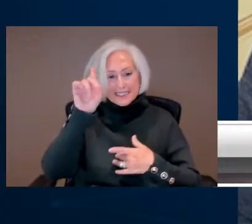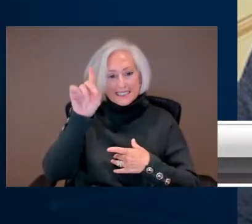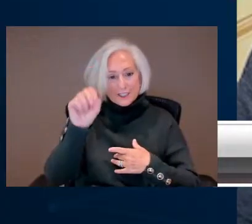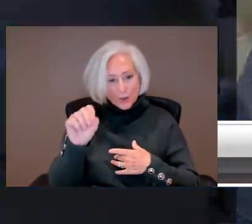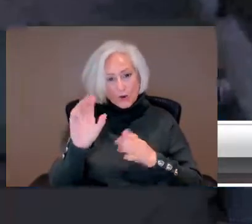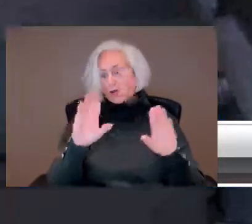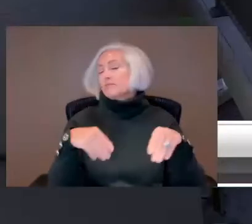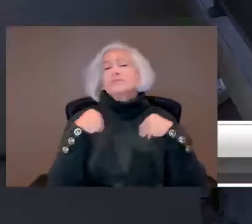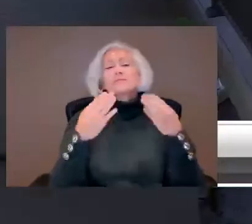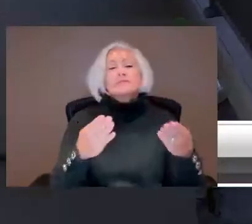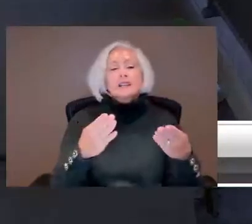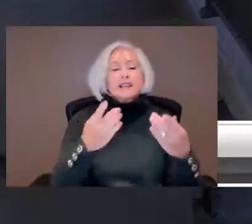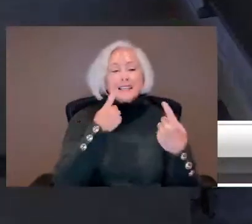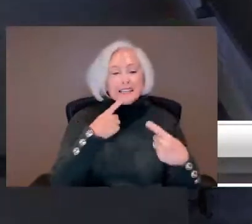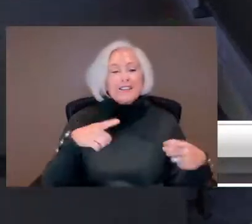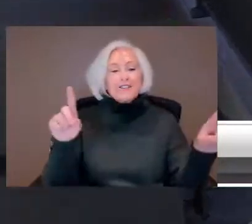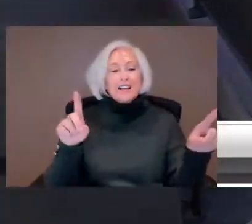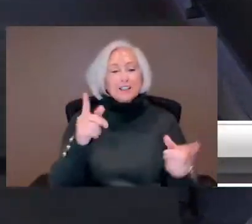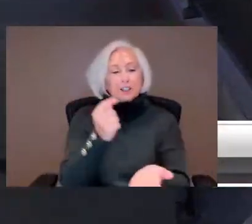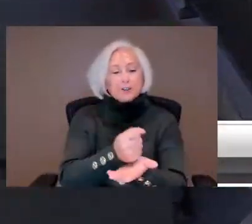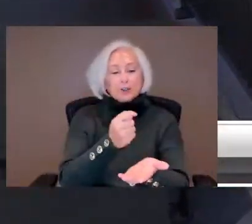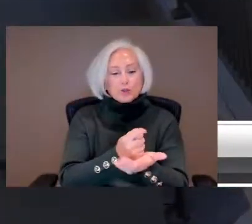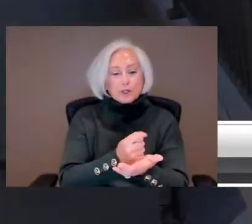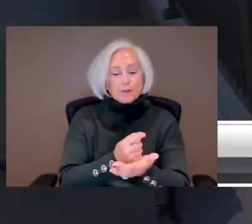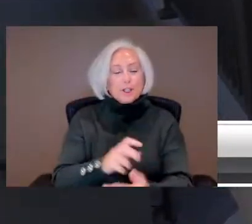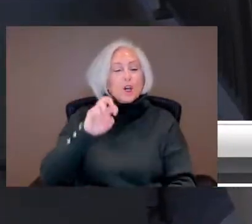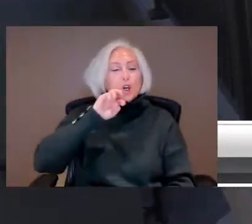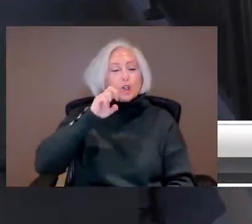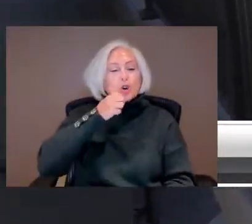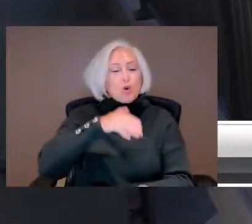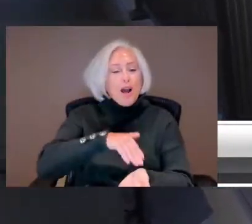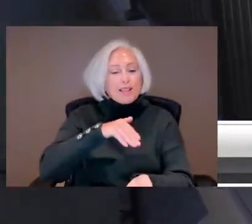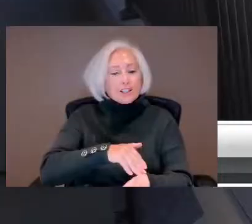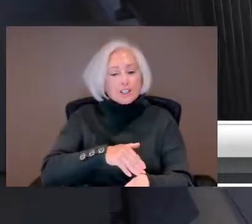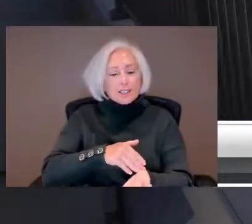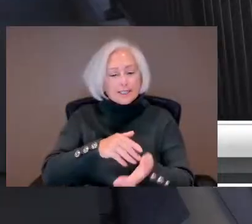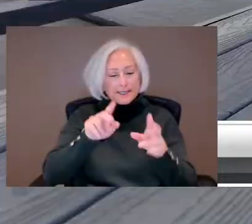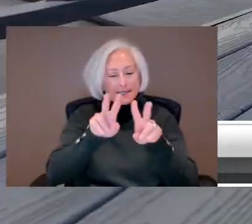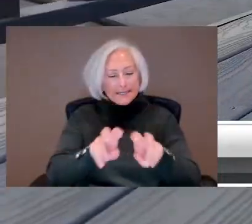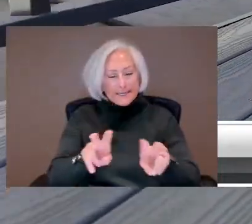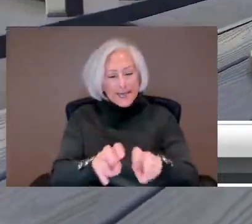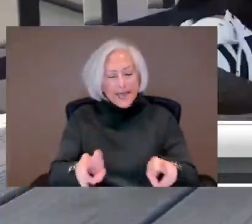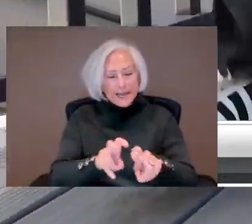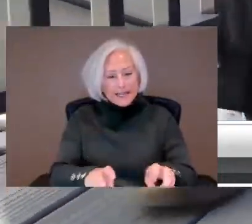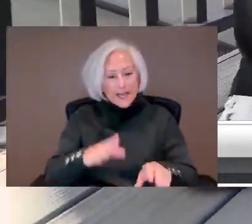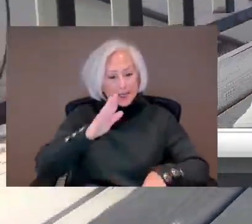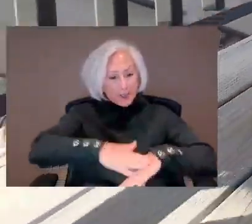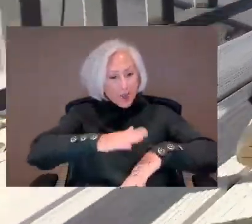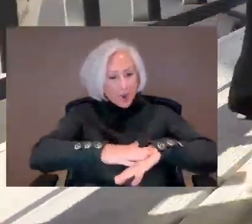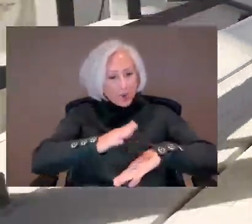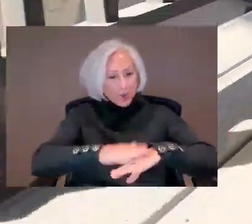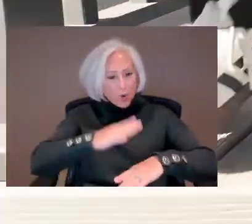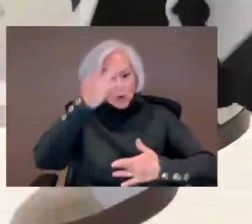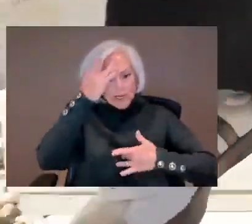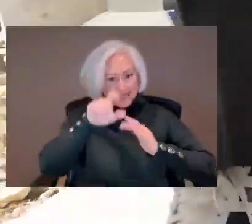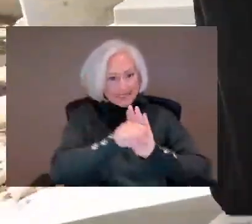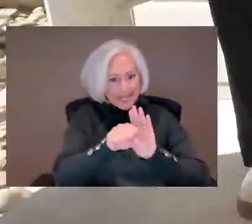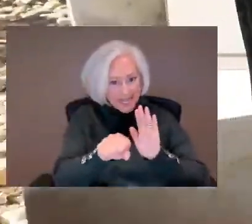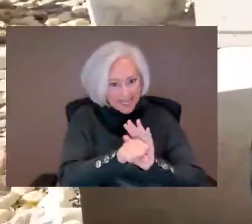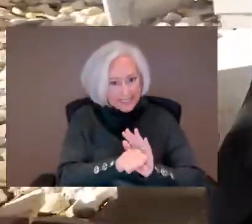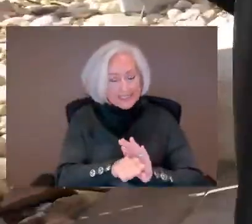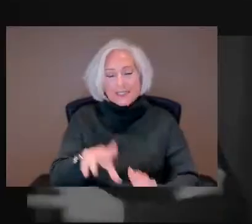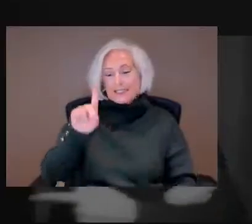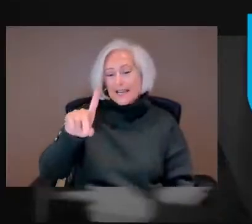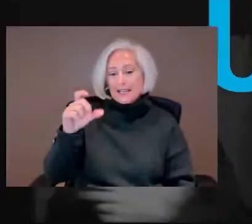normal life. Neurologists break down the warning signs, the complex diagnosis, and how targeted treatment can be life-changing.